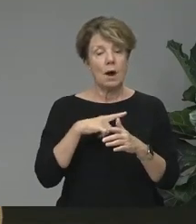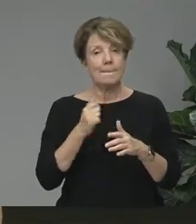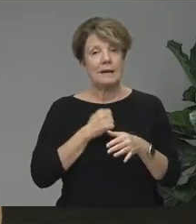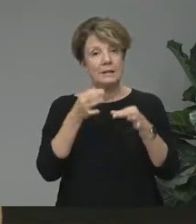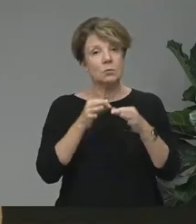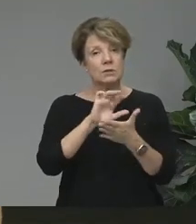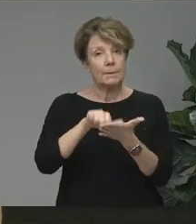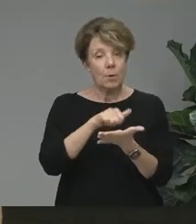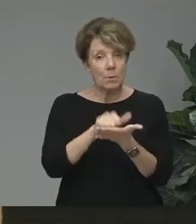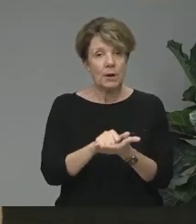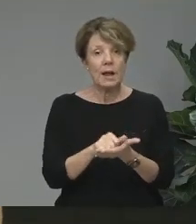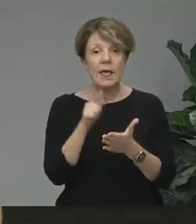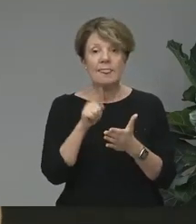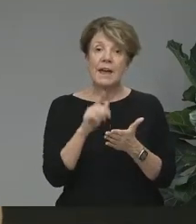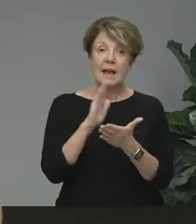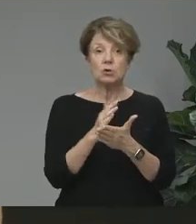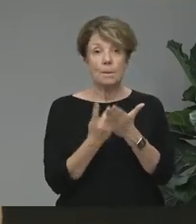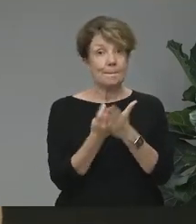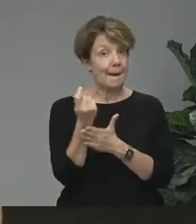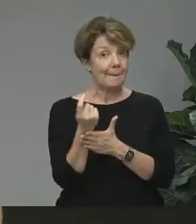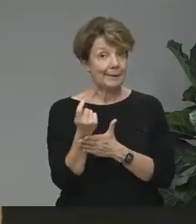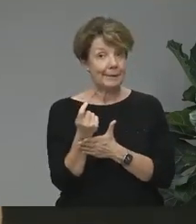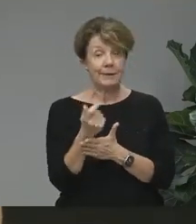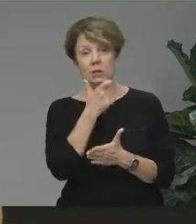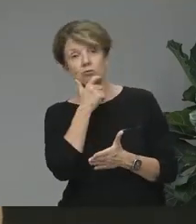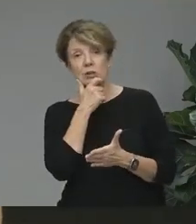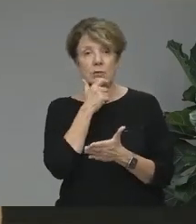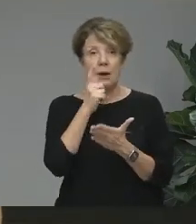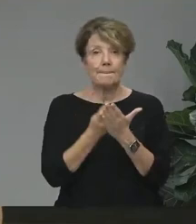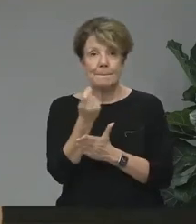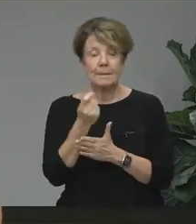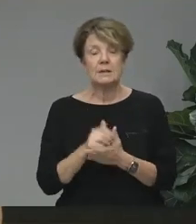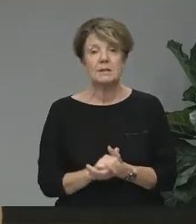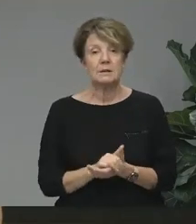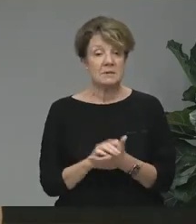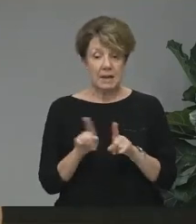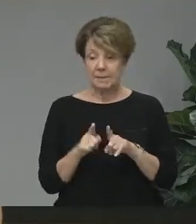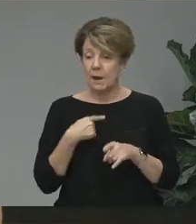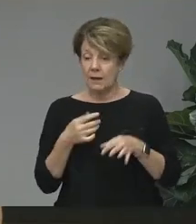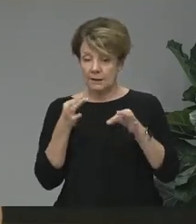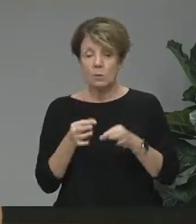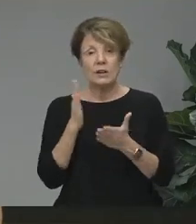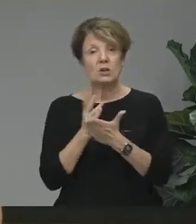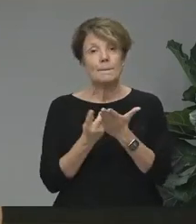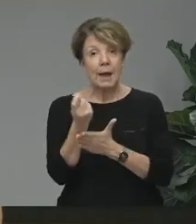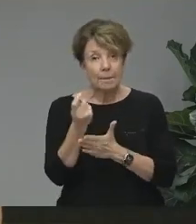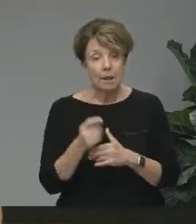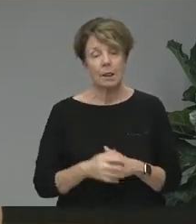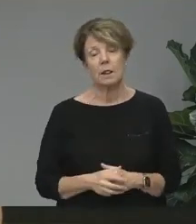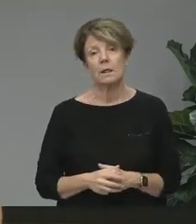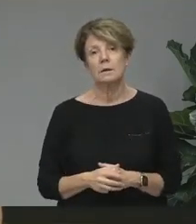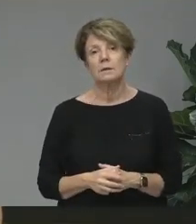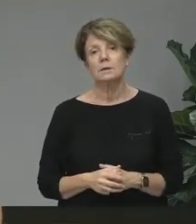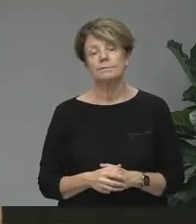that discretionary payment was, as I'd determined, payable, and more importantly, why it